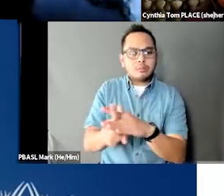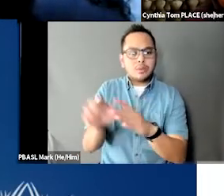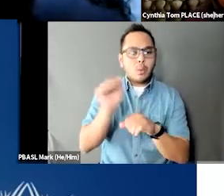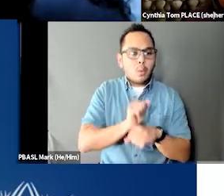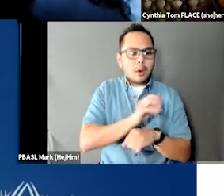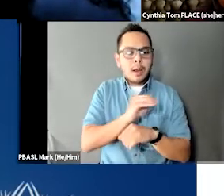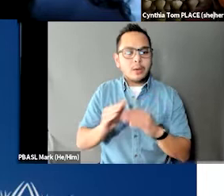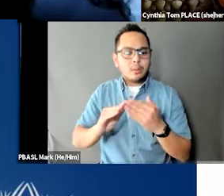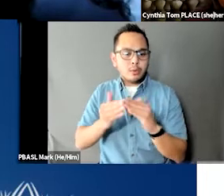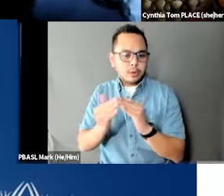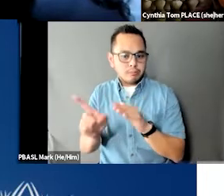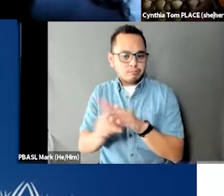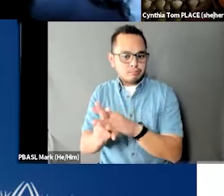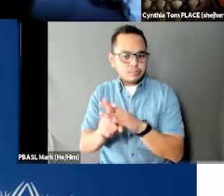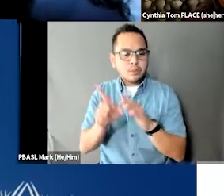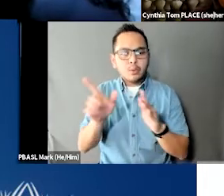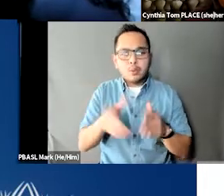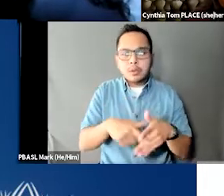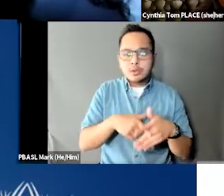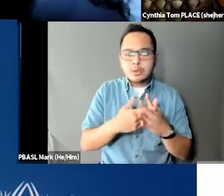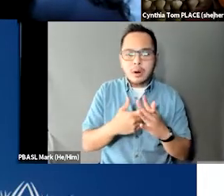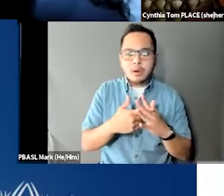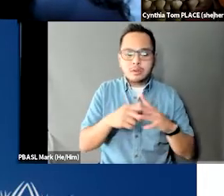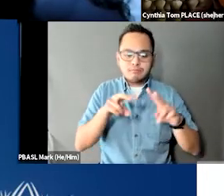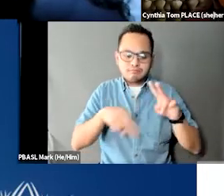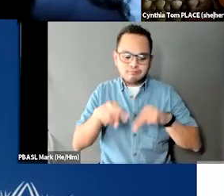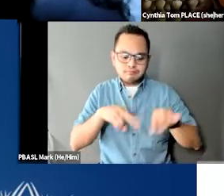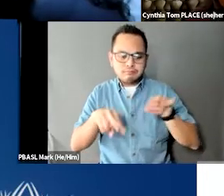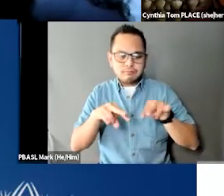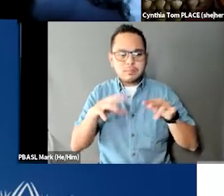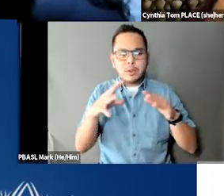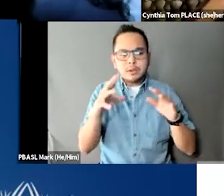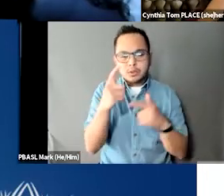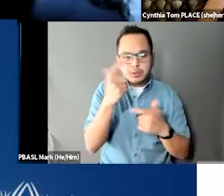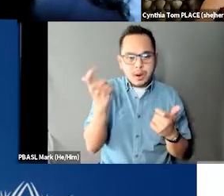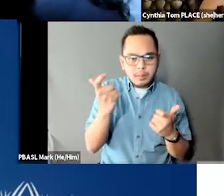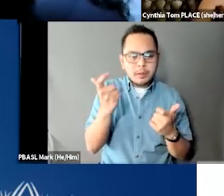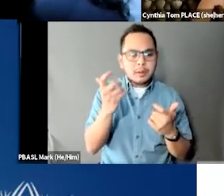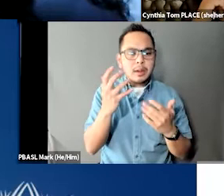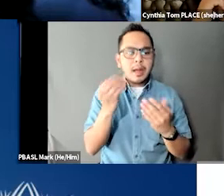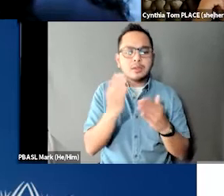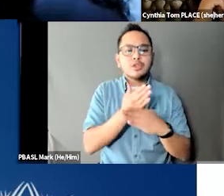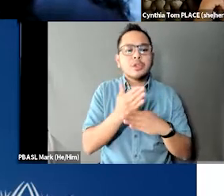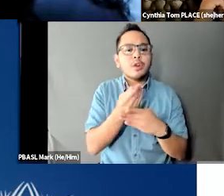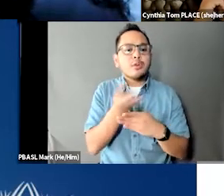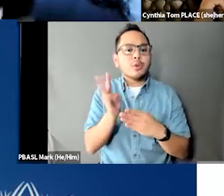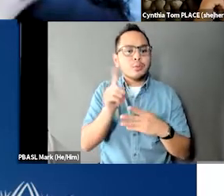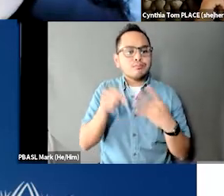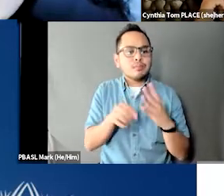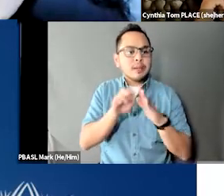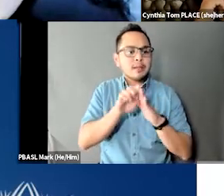communities. And we're going to begin to unpack the approaches to trauma-informed care and share a few examples of